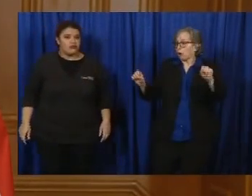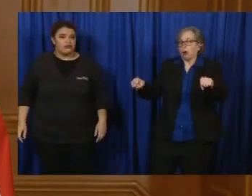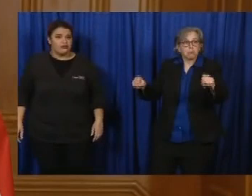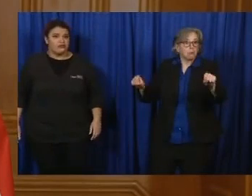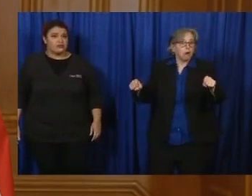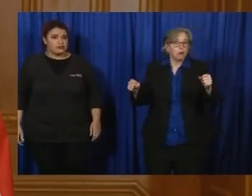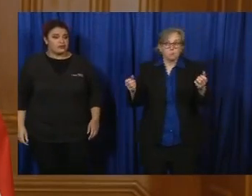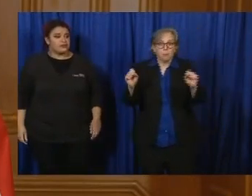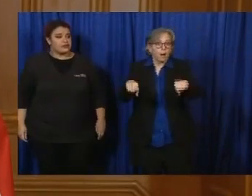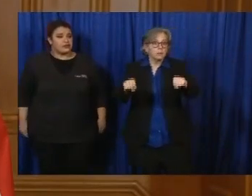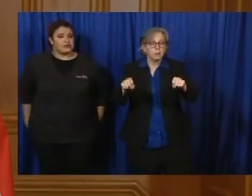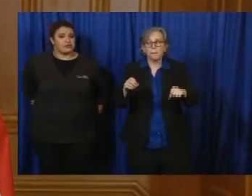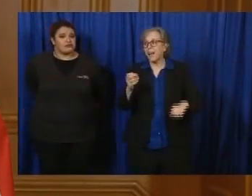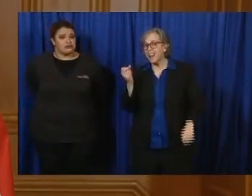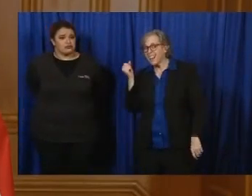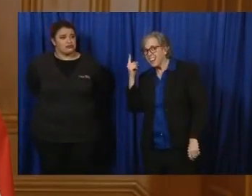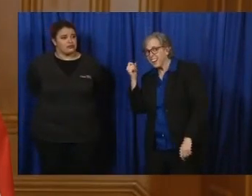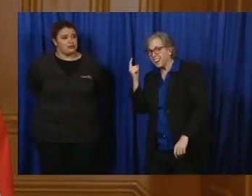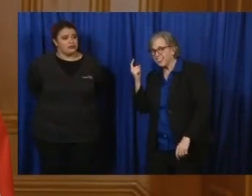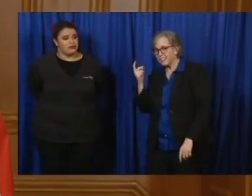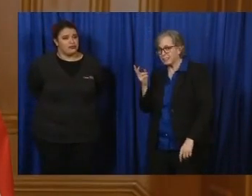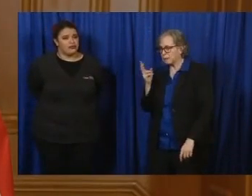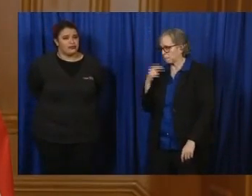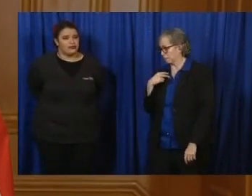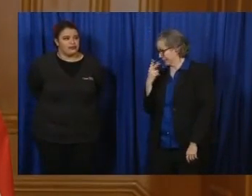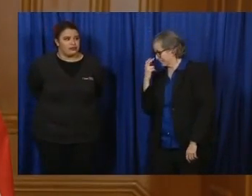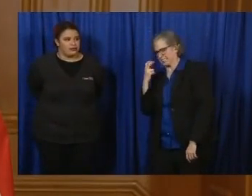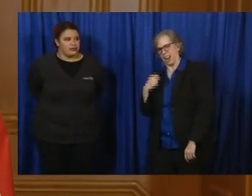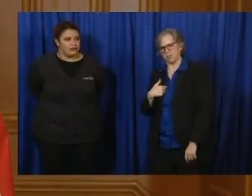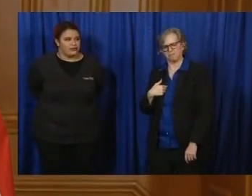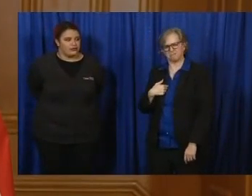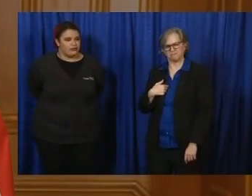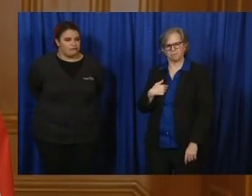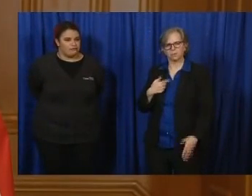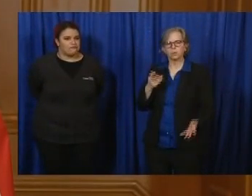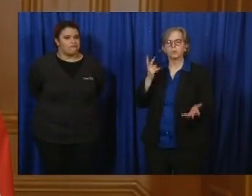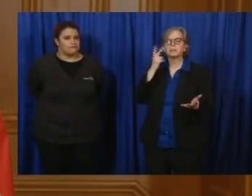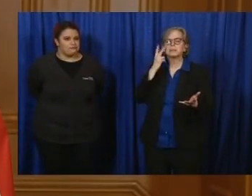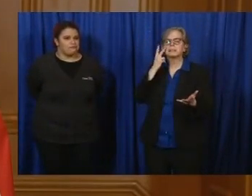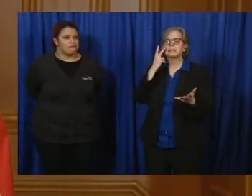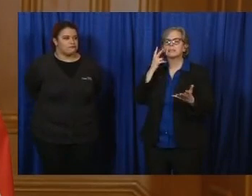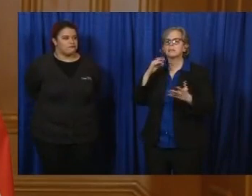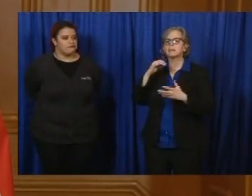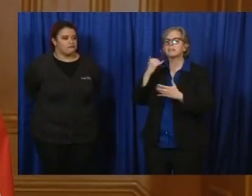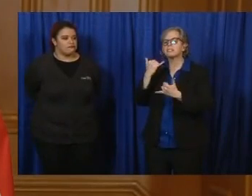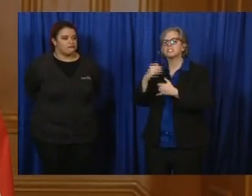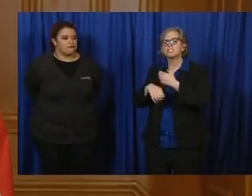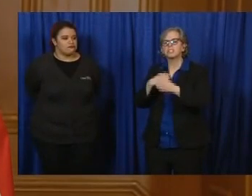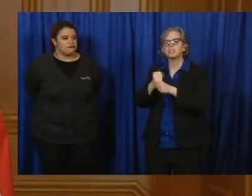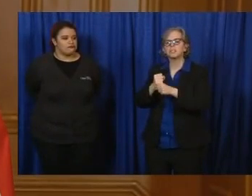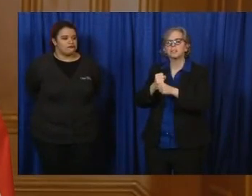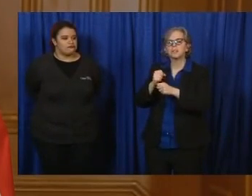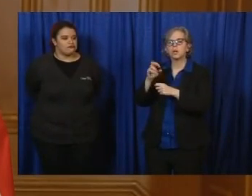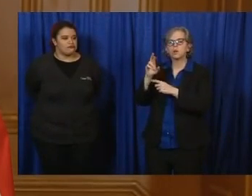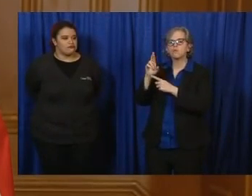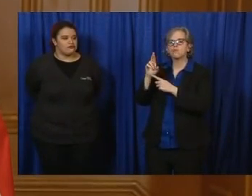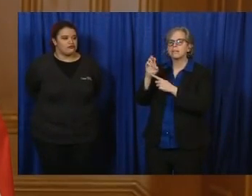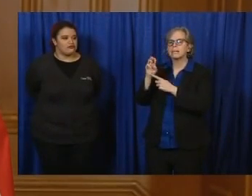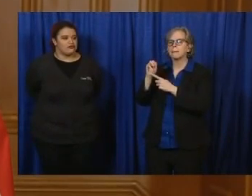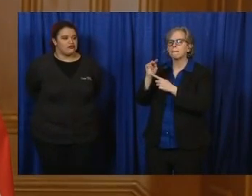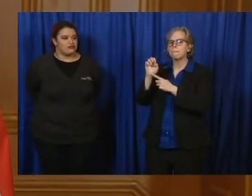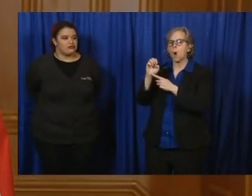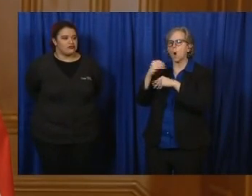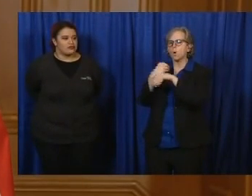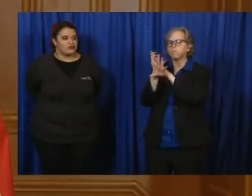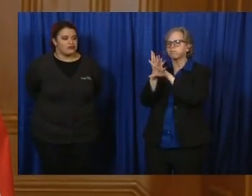would try to get by through this school year with the remote learning. Now, let me just kind of be candid. I've had